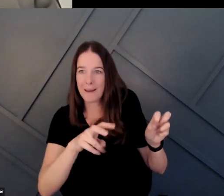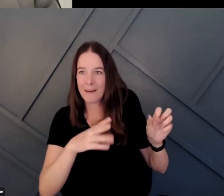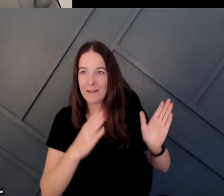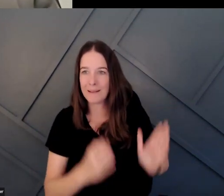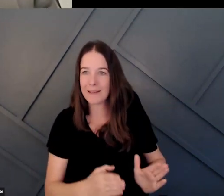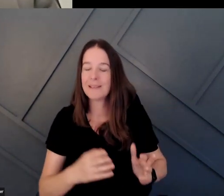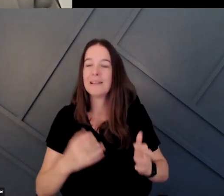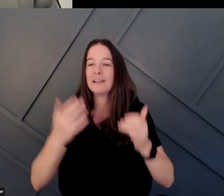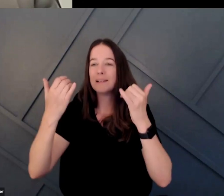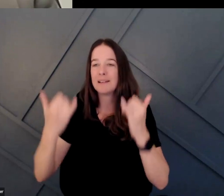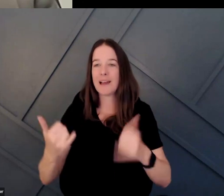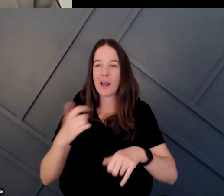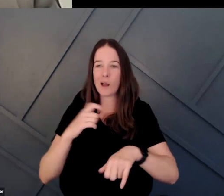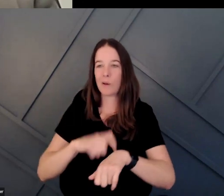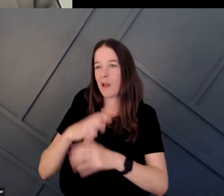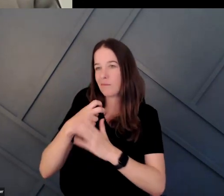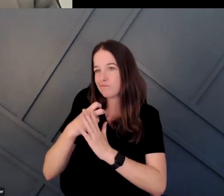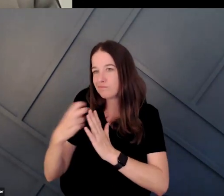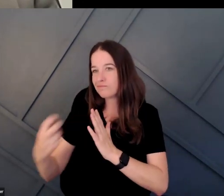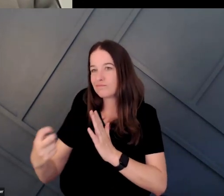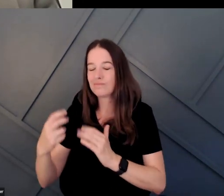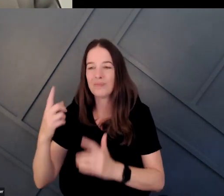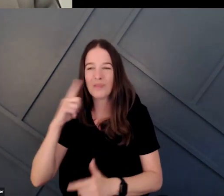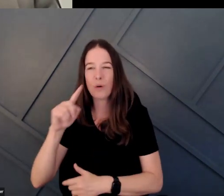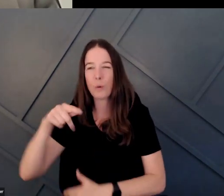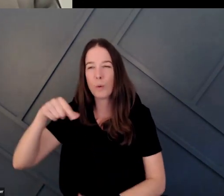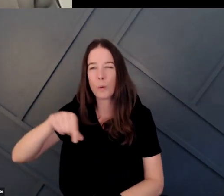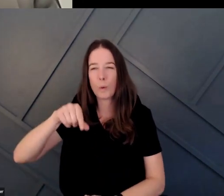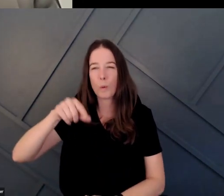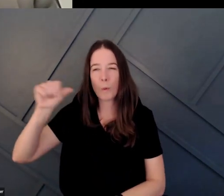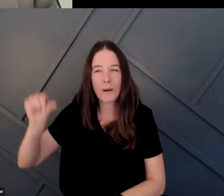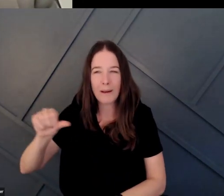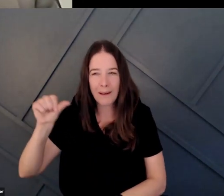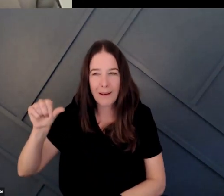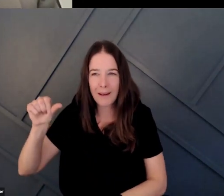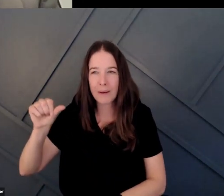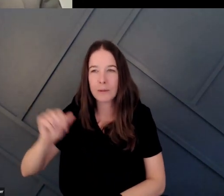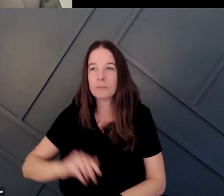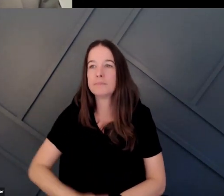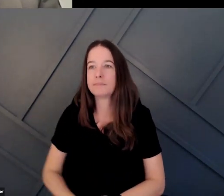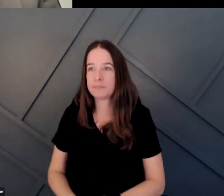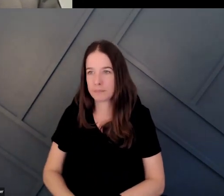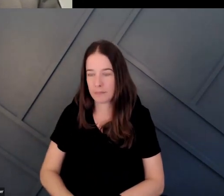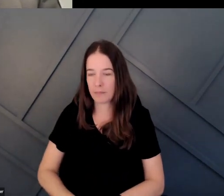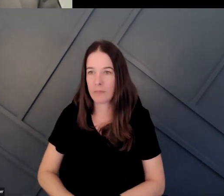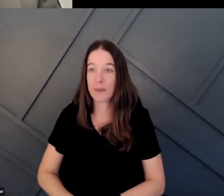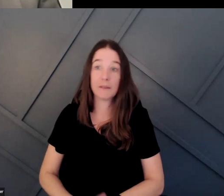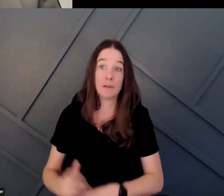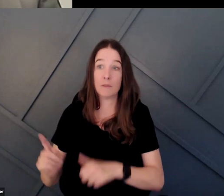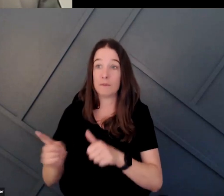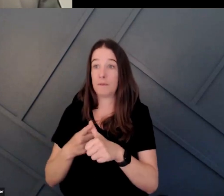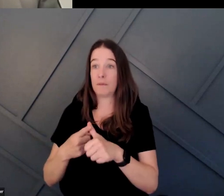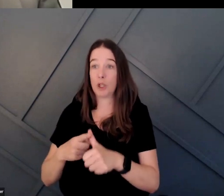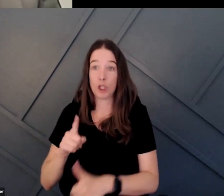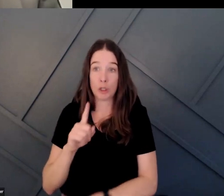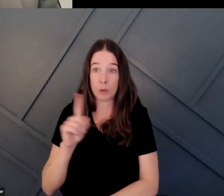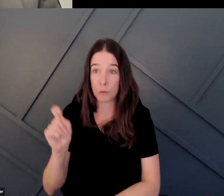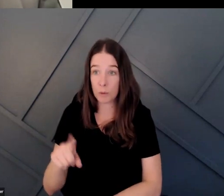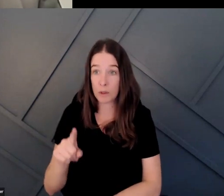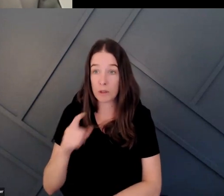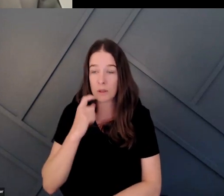dive into a few questions to pose to all of you. So the first question is,